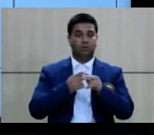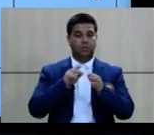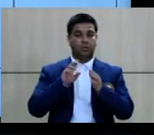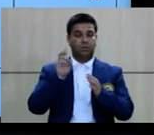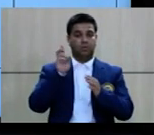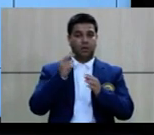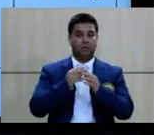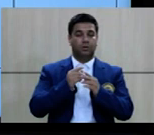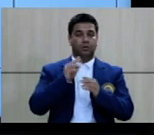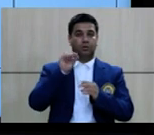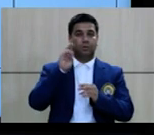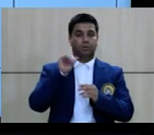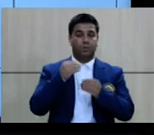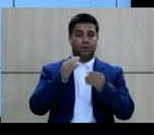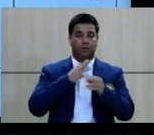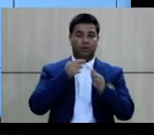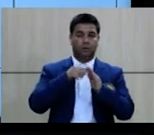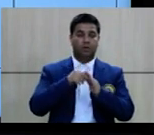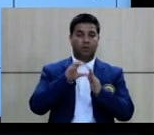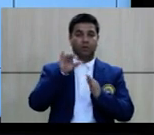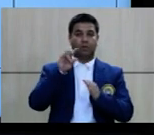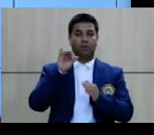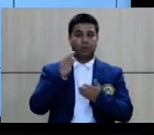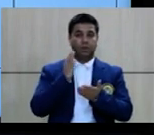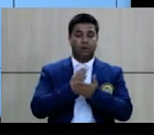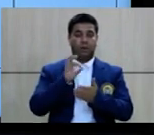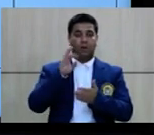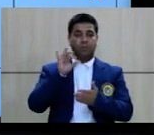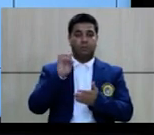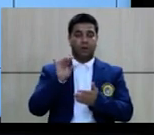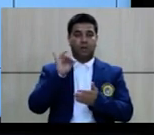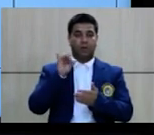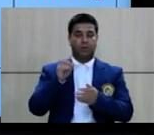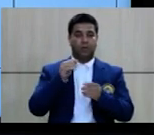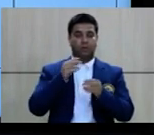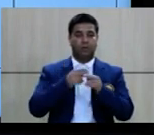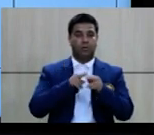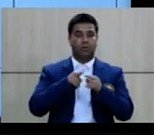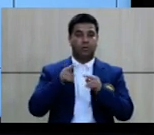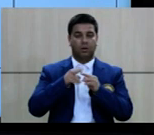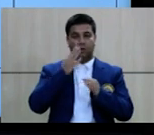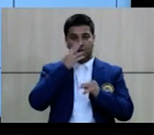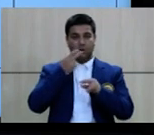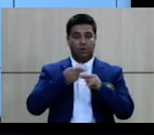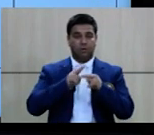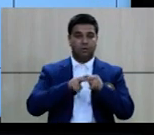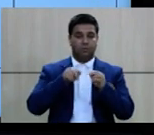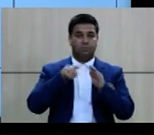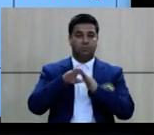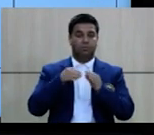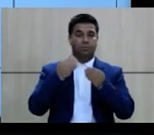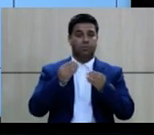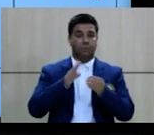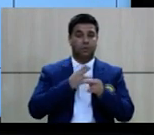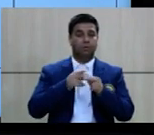Demak, bunda sulfat ioni bor ekan. 3-chi holatda ammon ion bilan o'tkir hidli gaz ajraldi. Demak, natija asosida biz